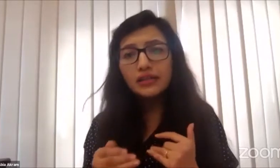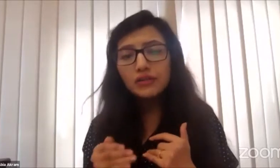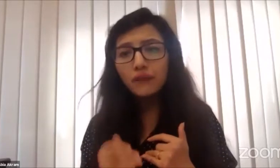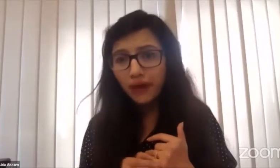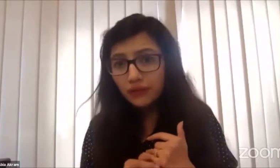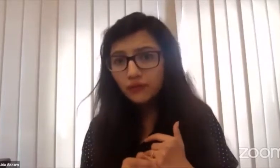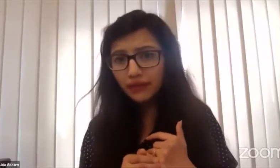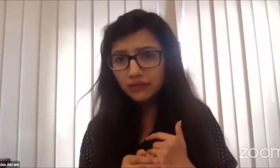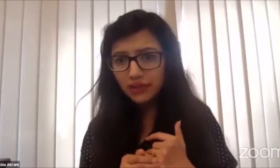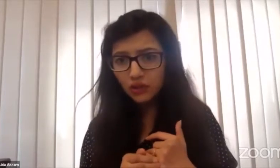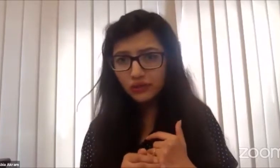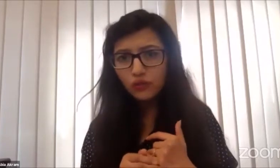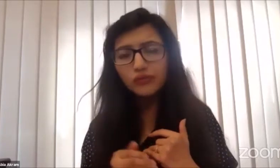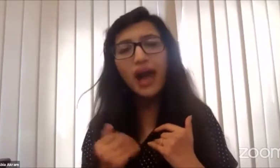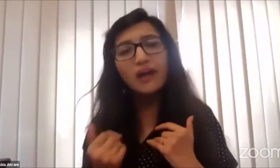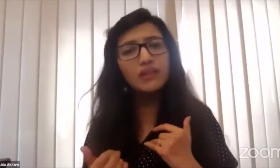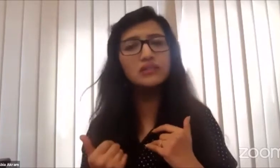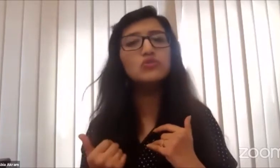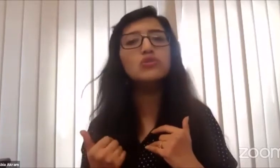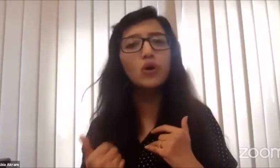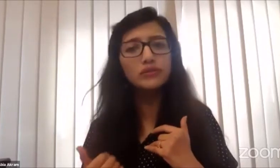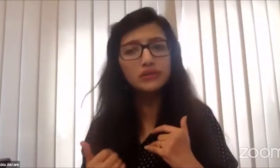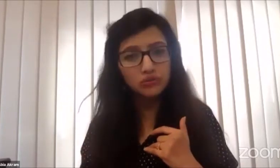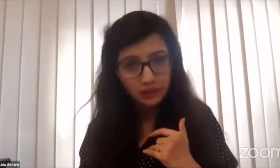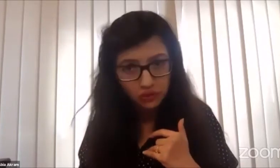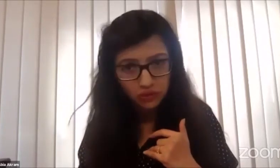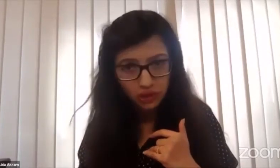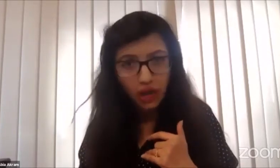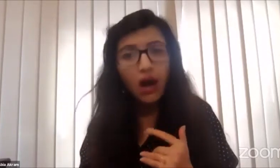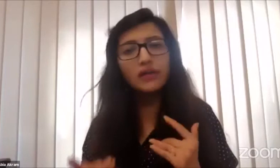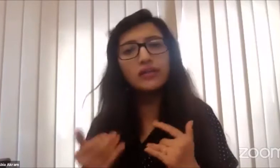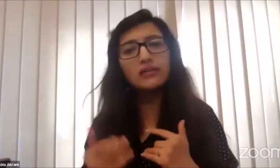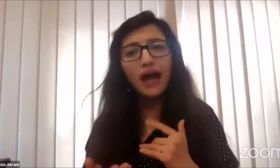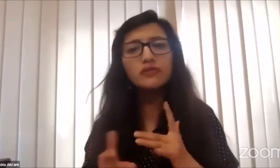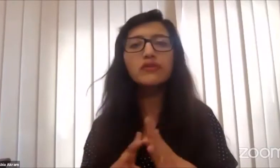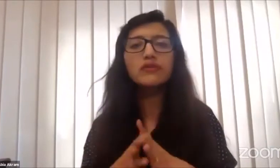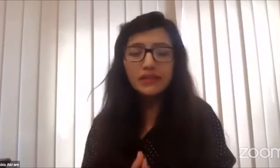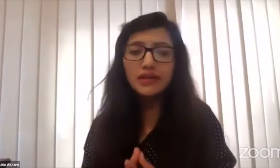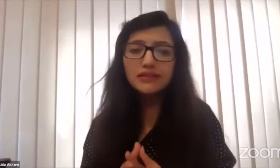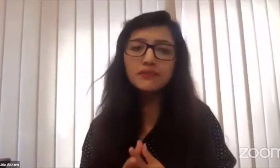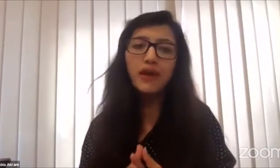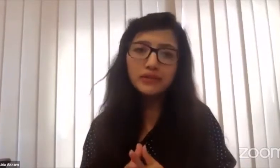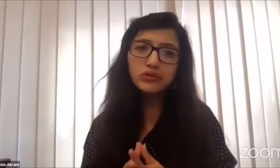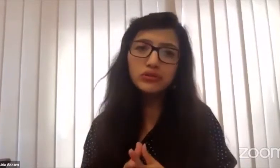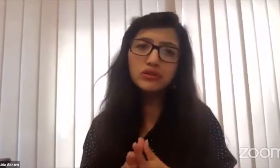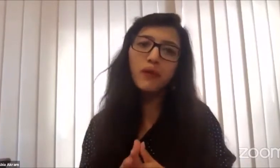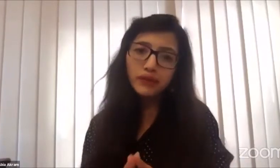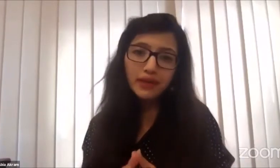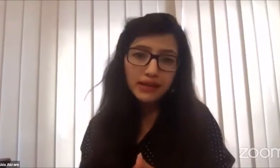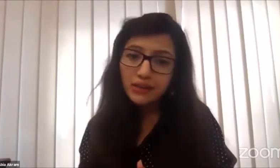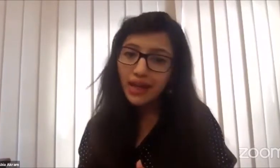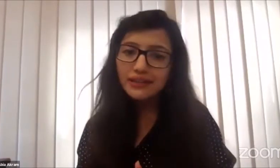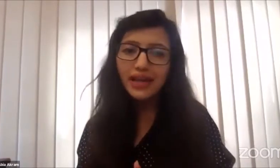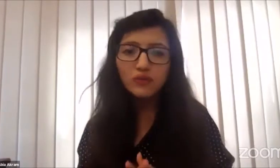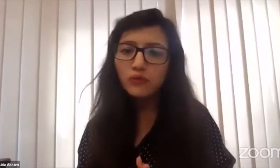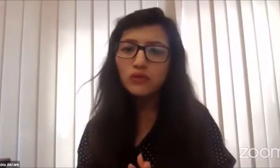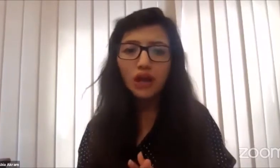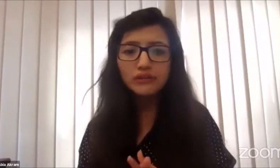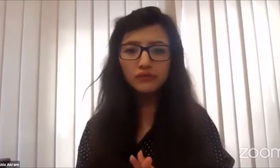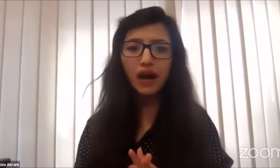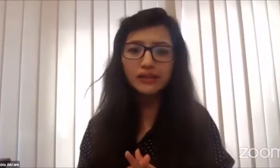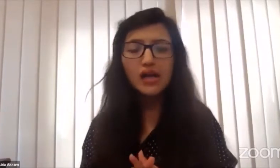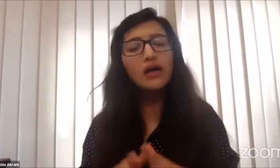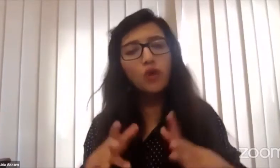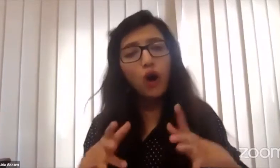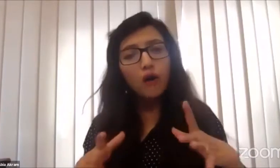the Asia-Pacific region, so we have the Incheon strategy under that, which is clearly mentioned about the sexual health and